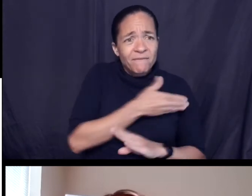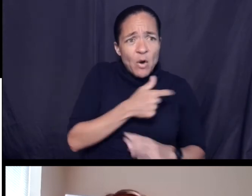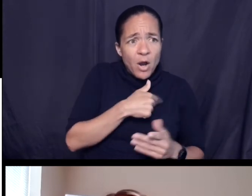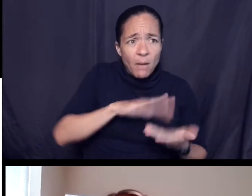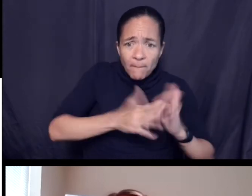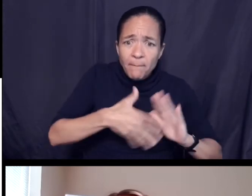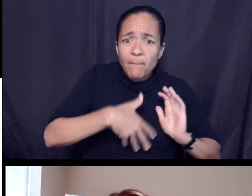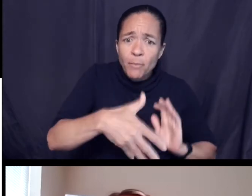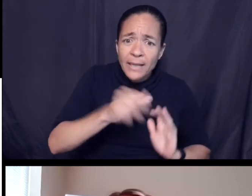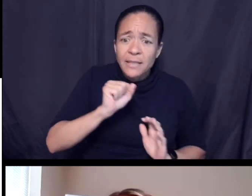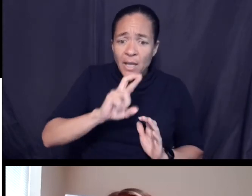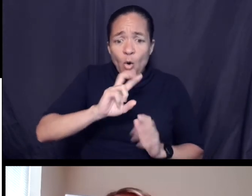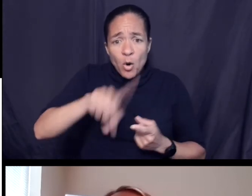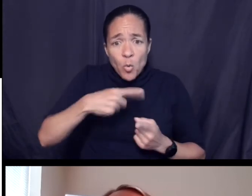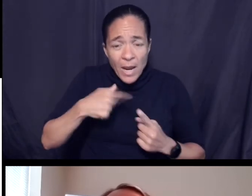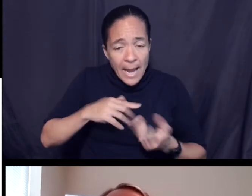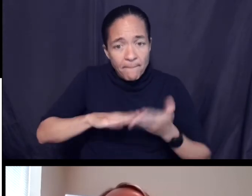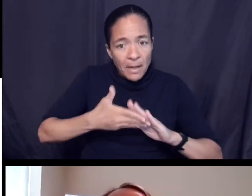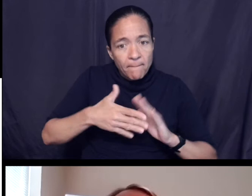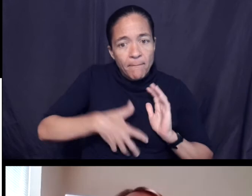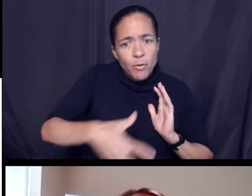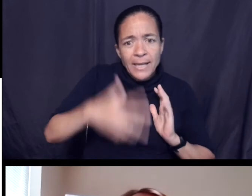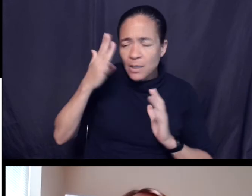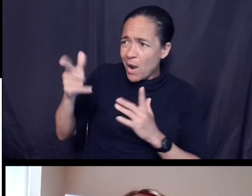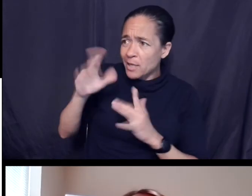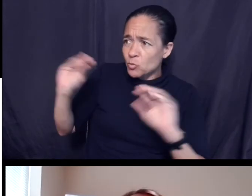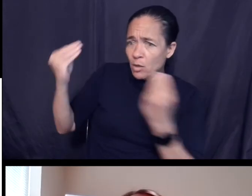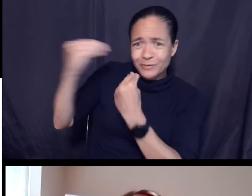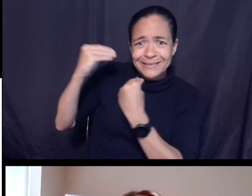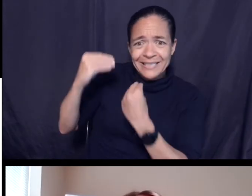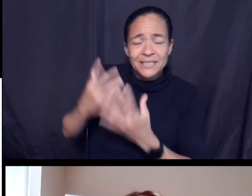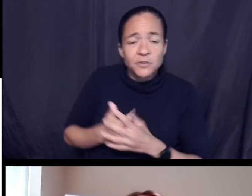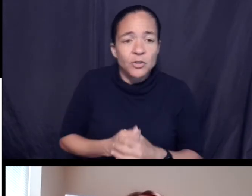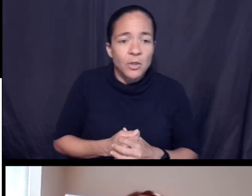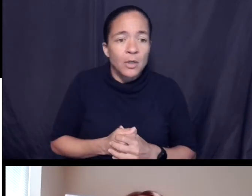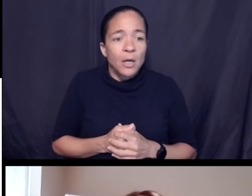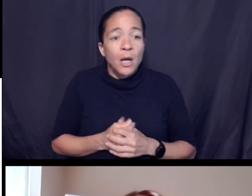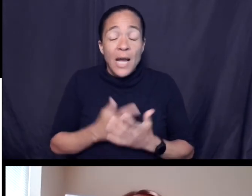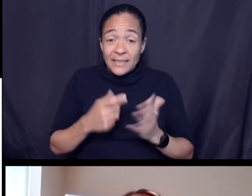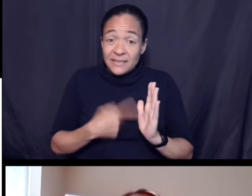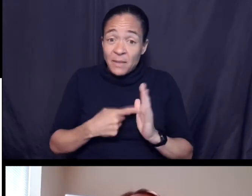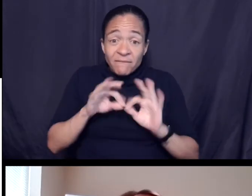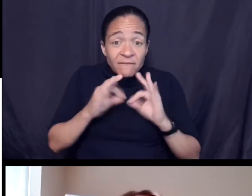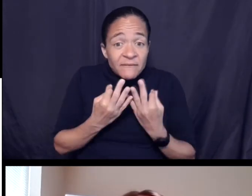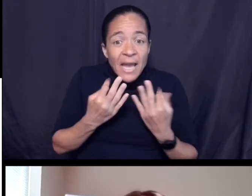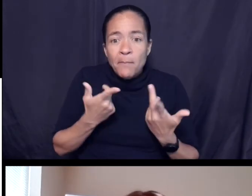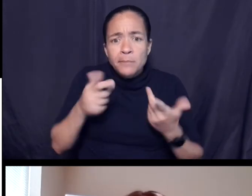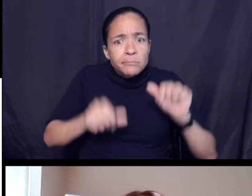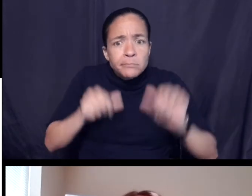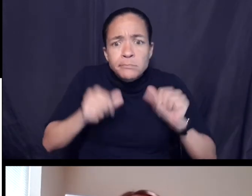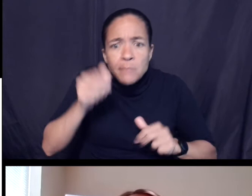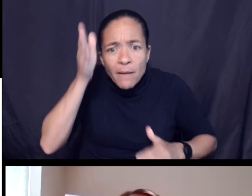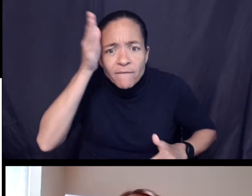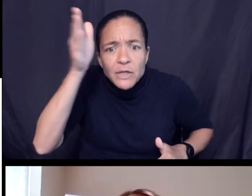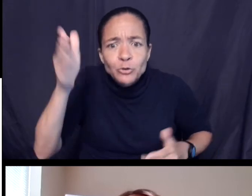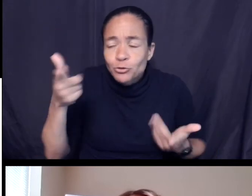pregnant, or, right when I got pregnant. Families are really dealing with an uncertain future. Nobody can tell us what